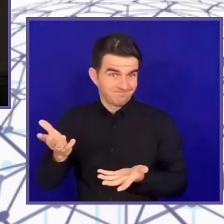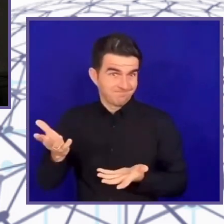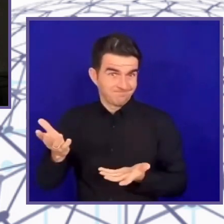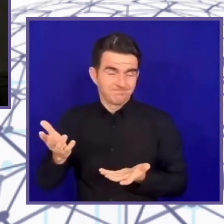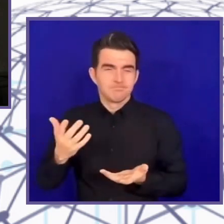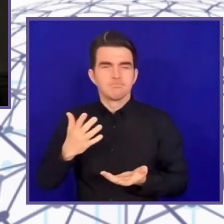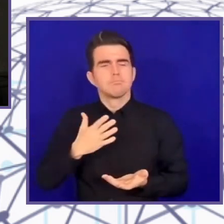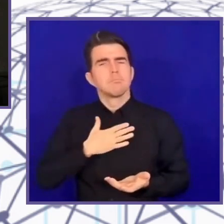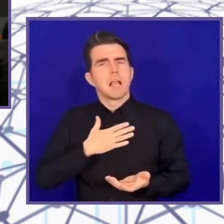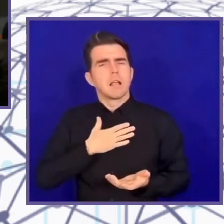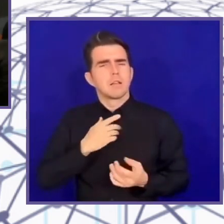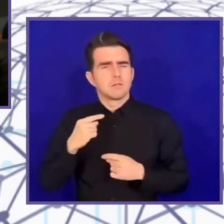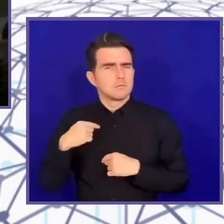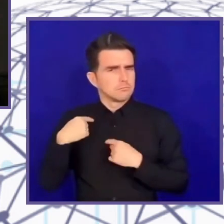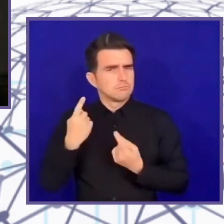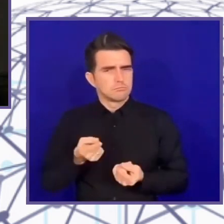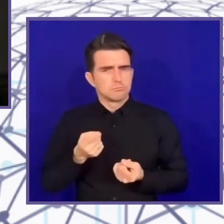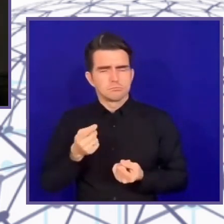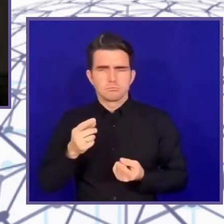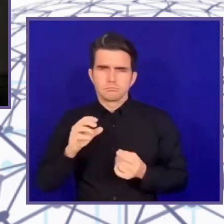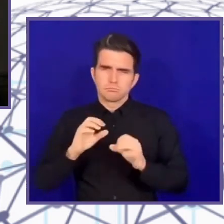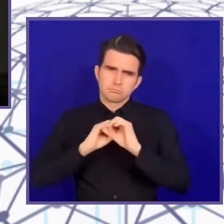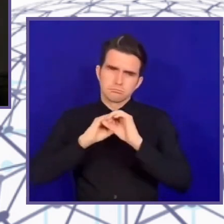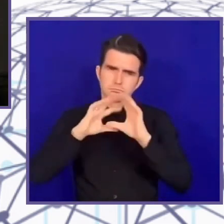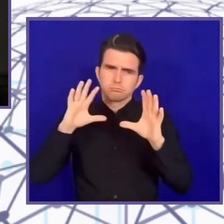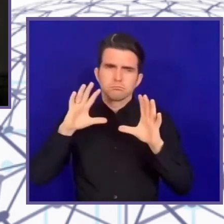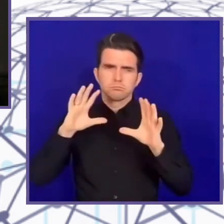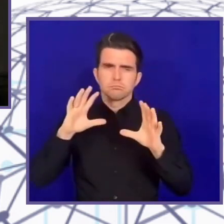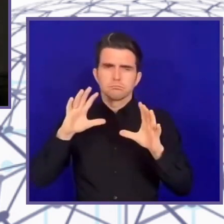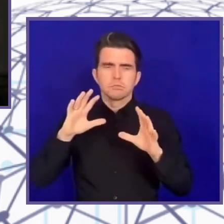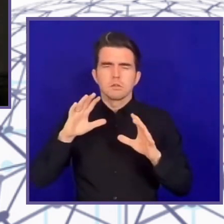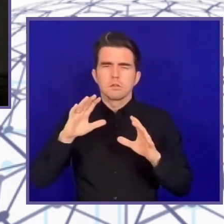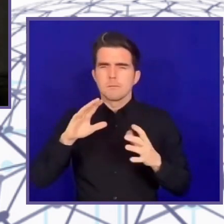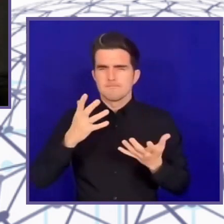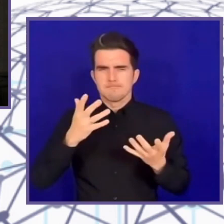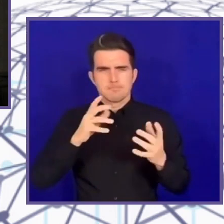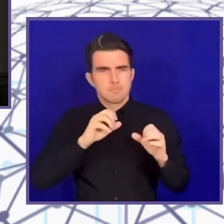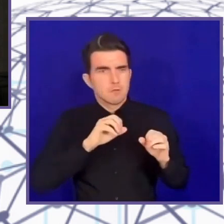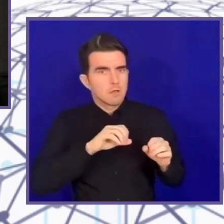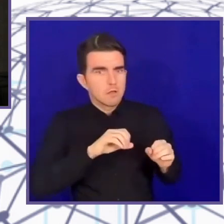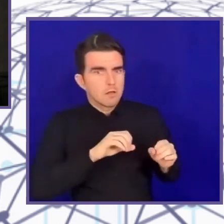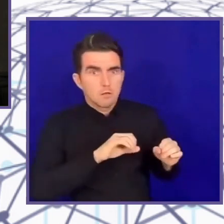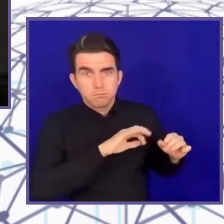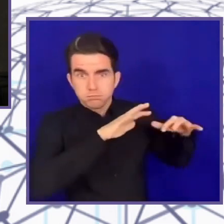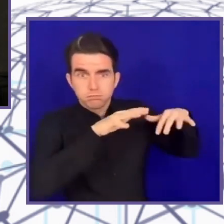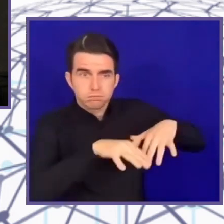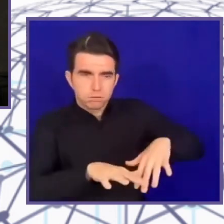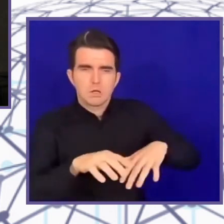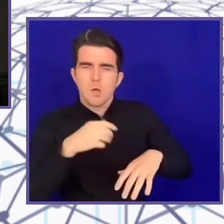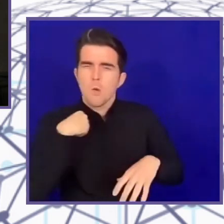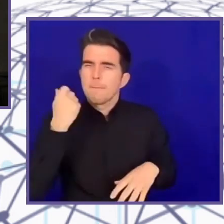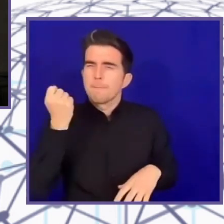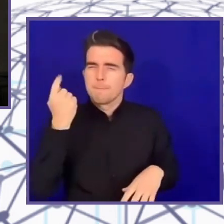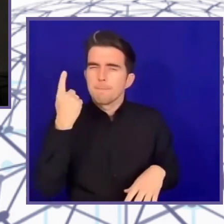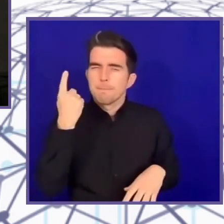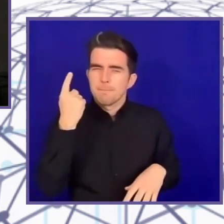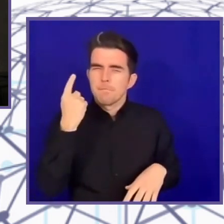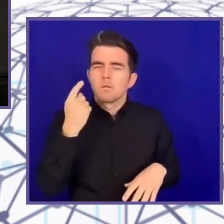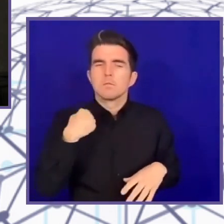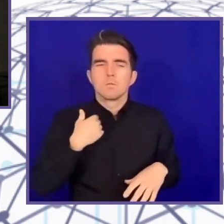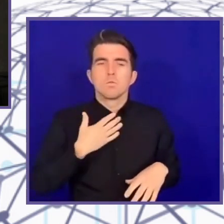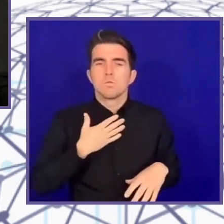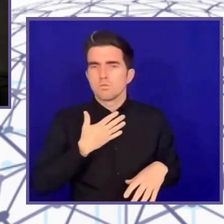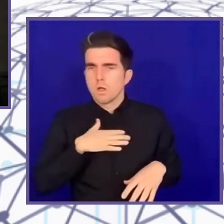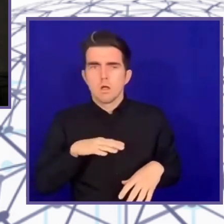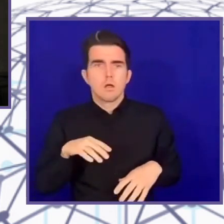understand and agree. I see. I'll take two more. This one and there. I think we have people online and people